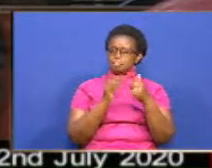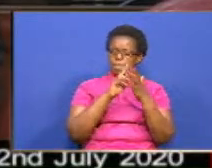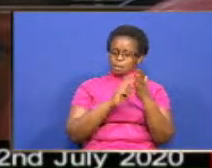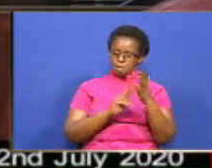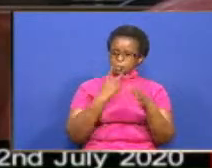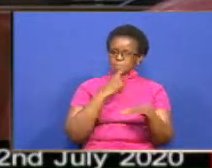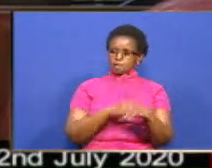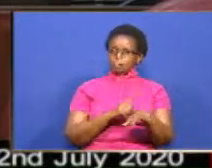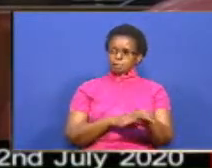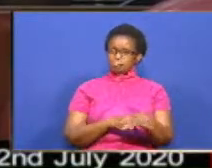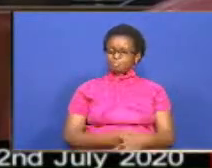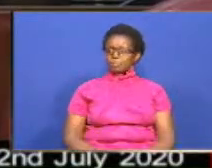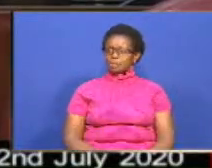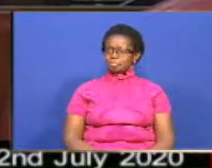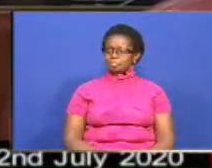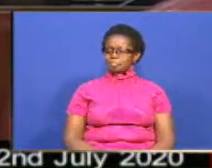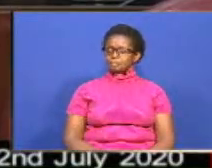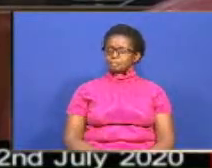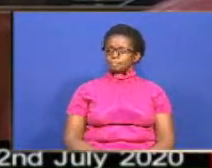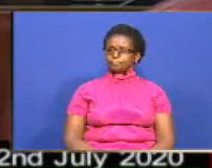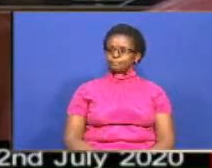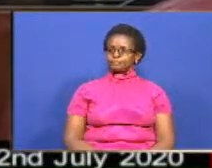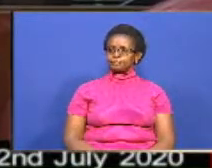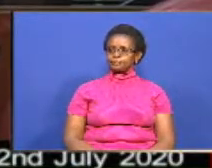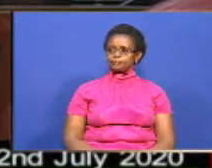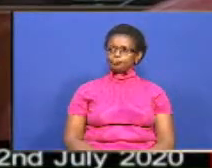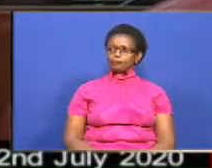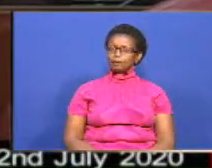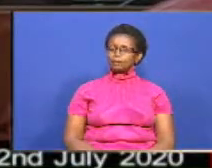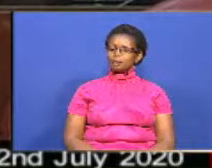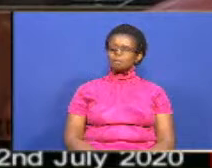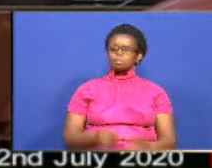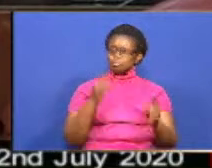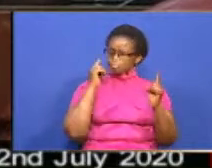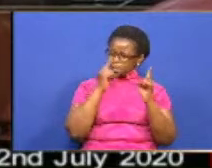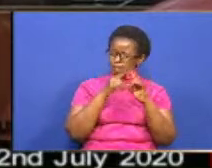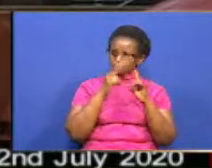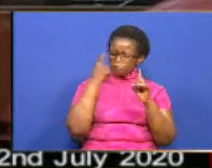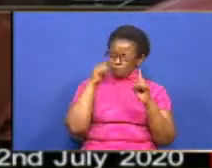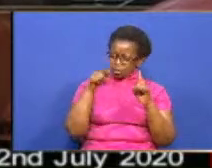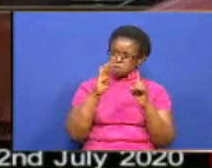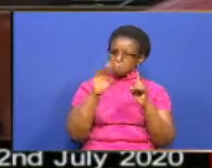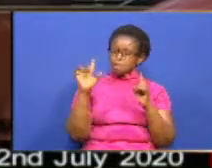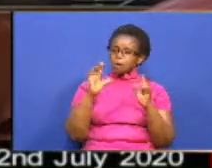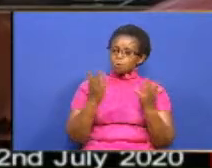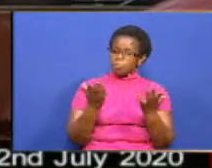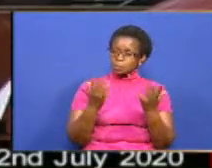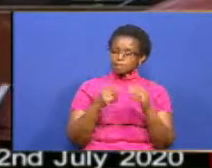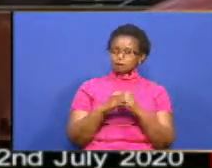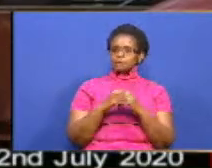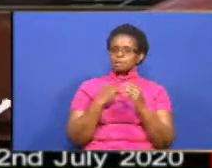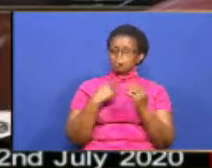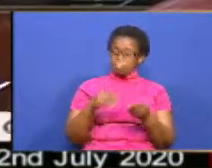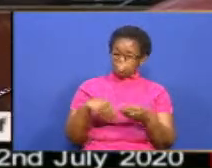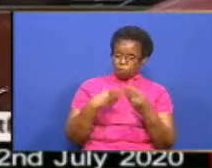time. Madam Speaker, the principal object of this bill is really to provide for mechanisms for the